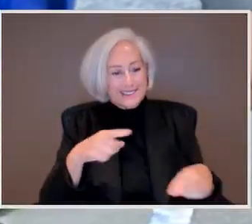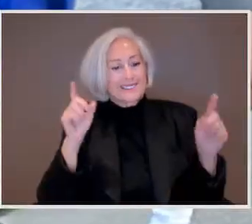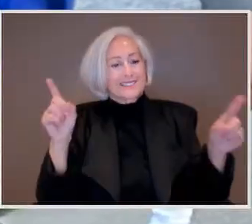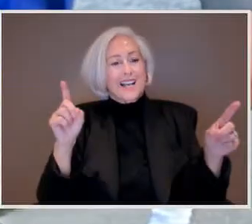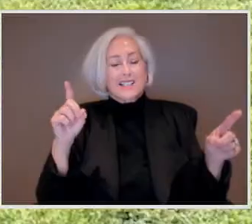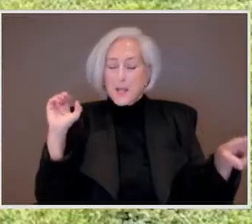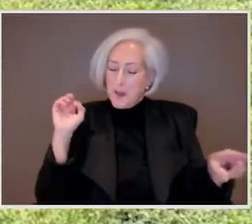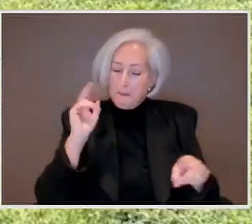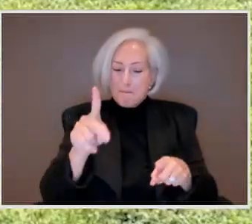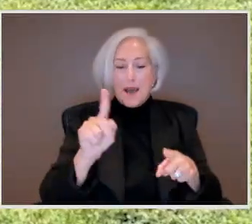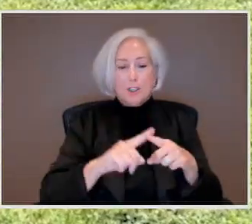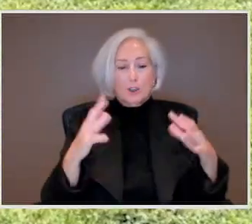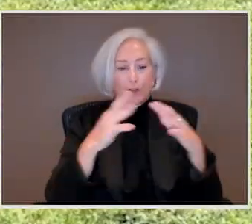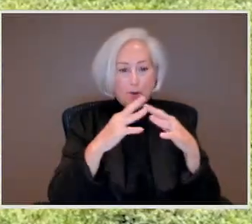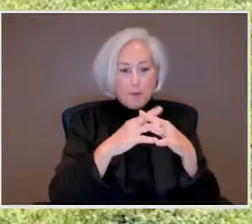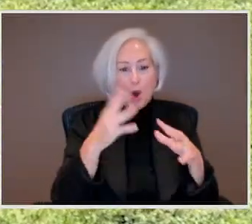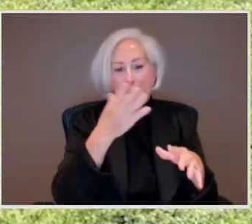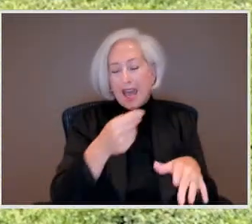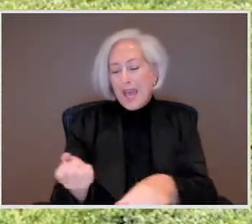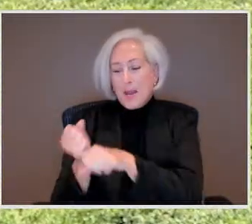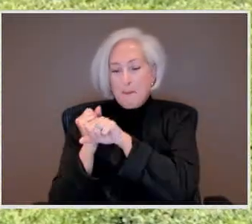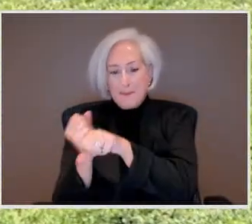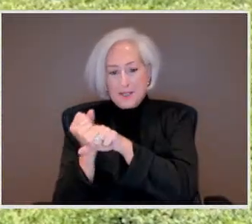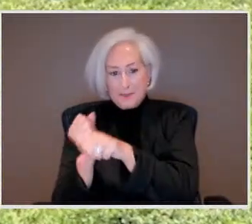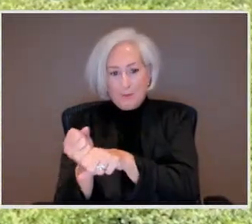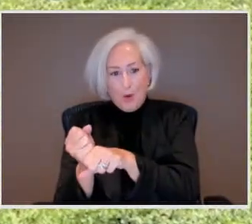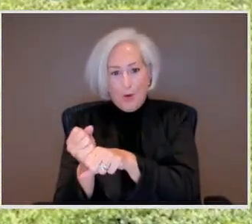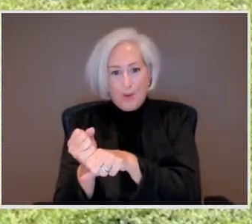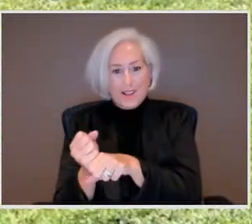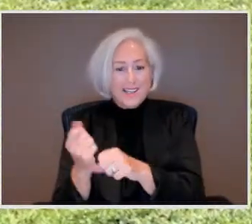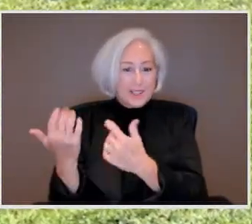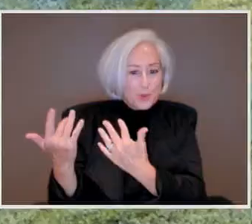sport, baseball, that awaits this spring.